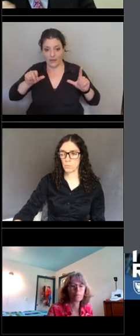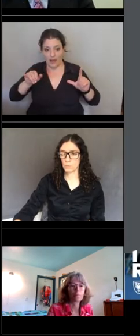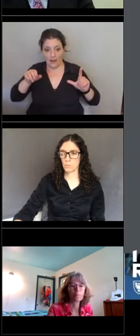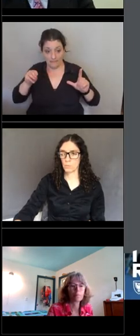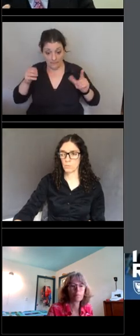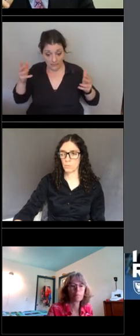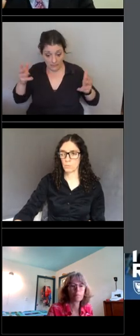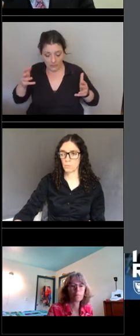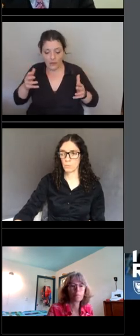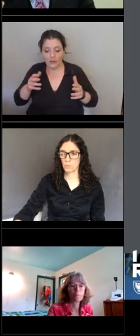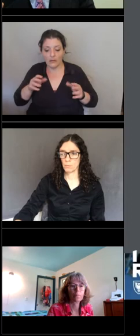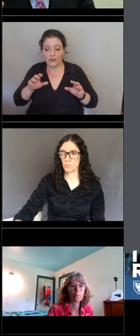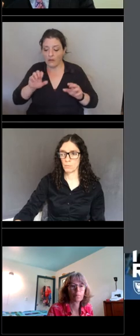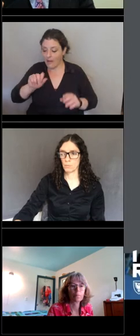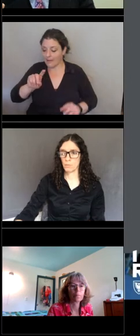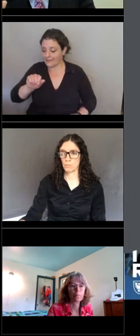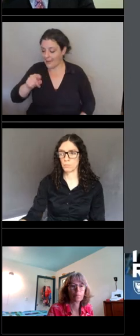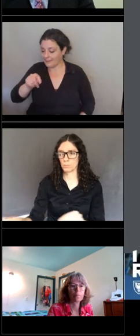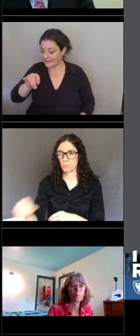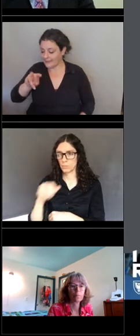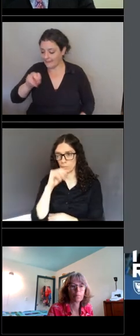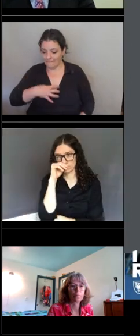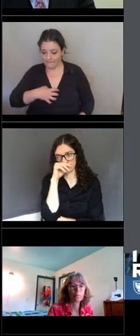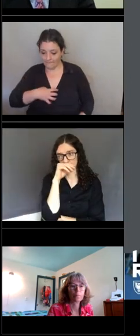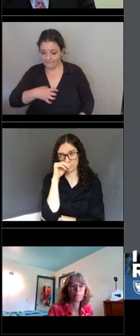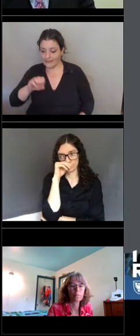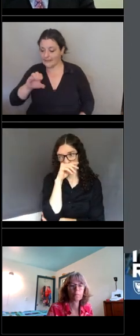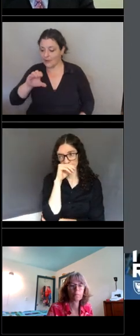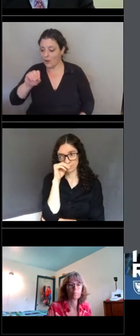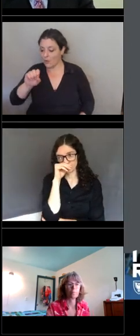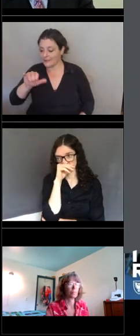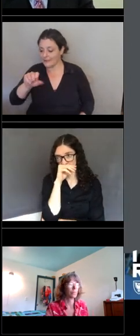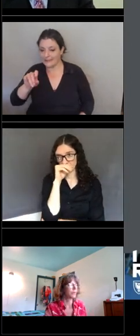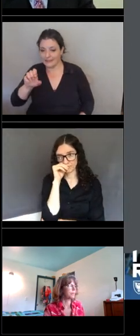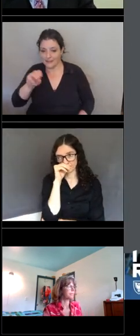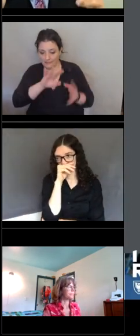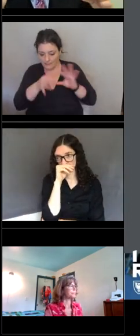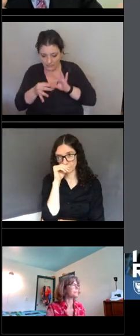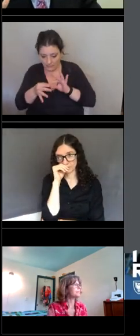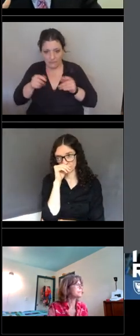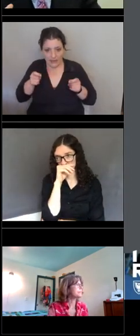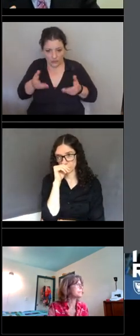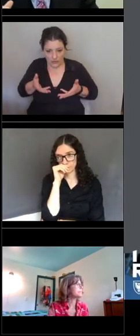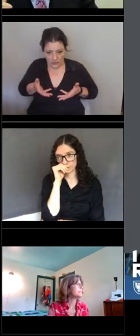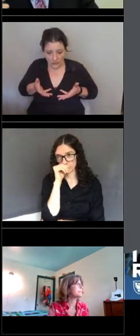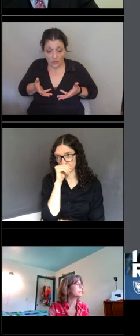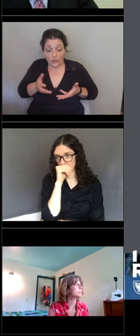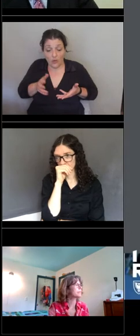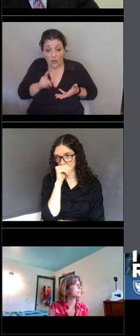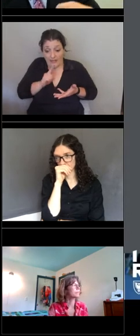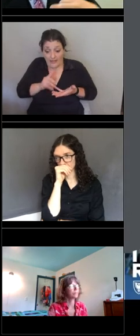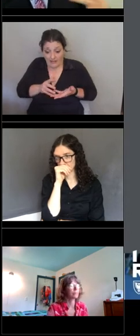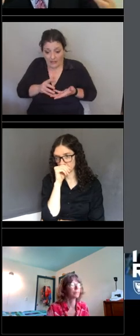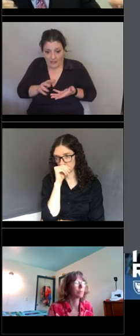as a base and starting point, that is the best management paradigm to be able to deal with